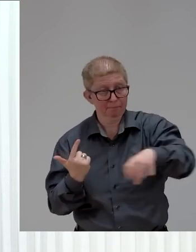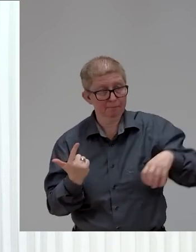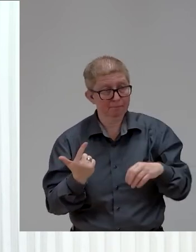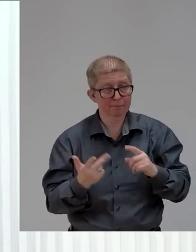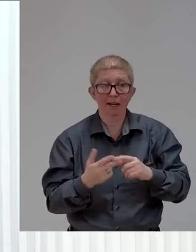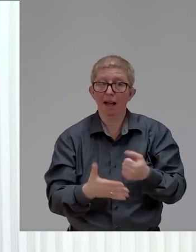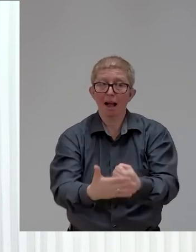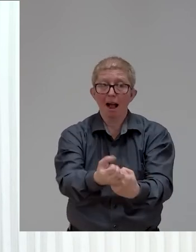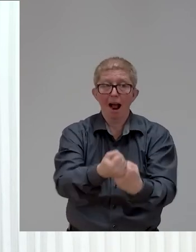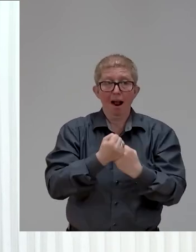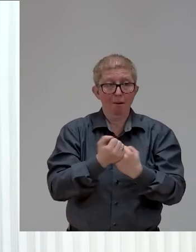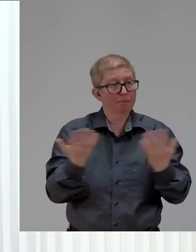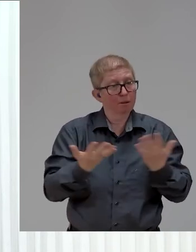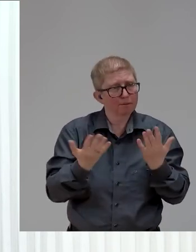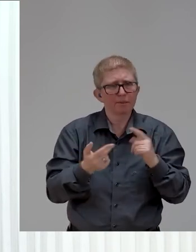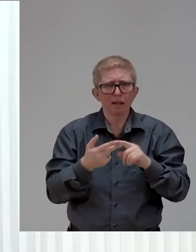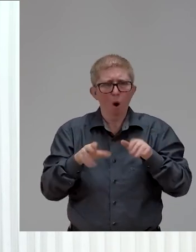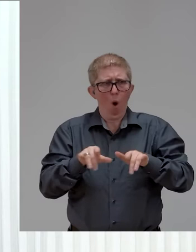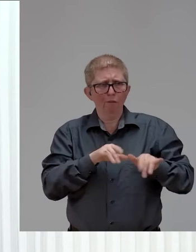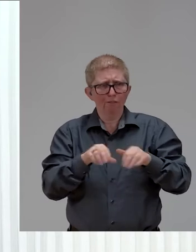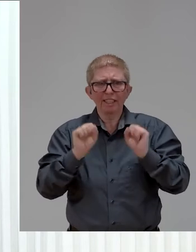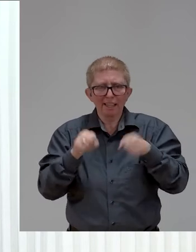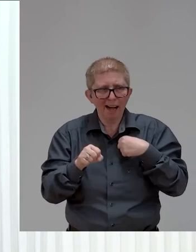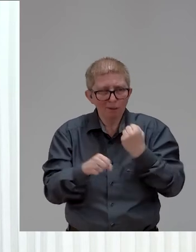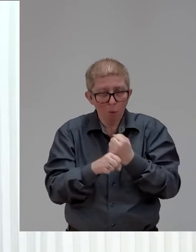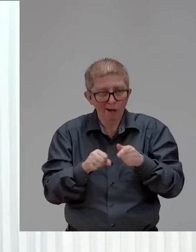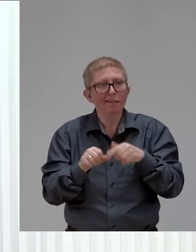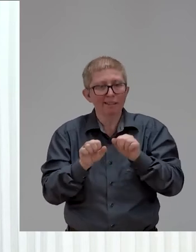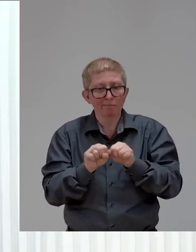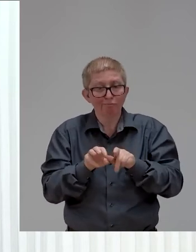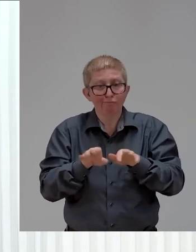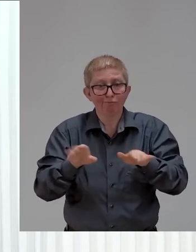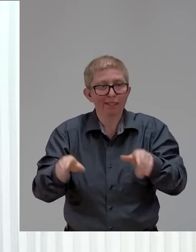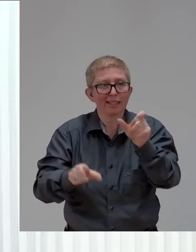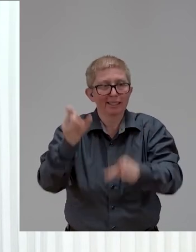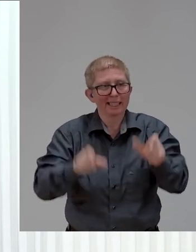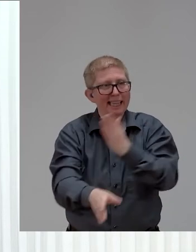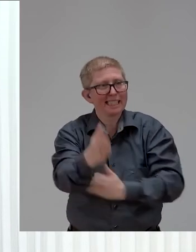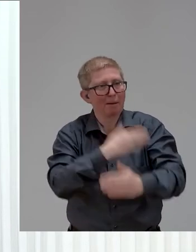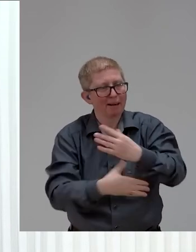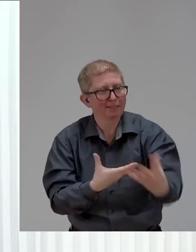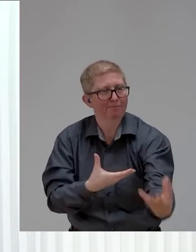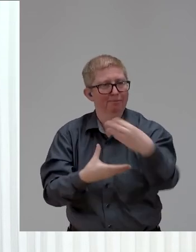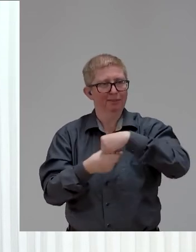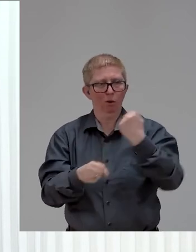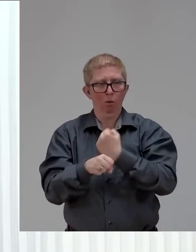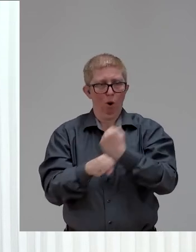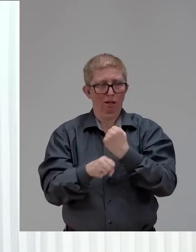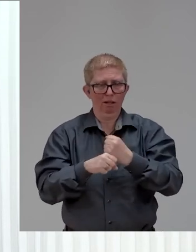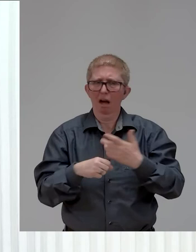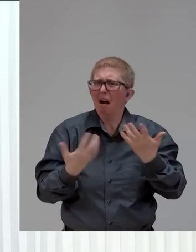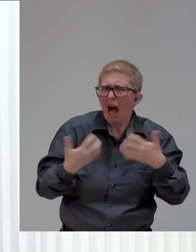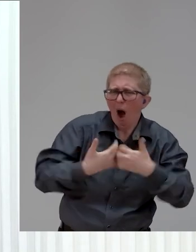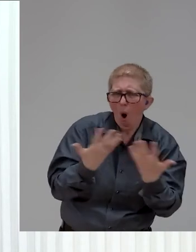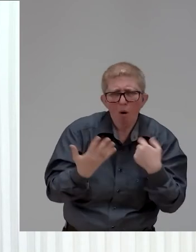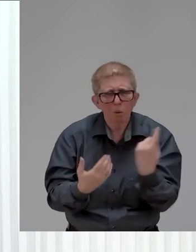can effectively mainstream disability inclusion in our work and in how we work. These efforts include new